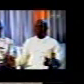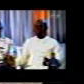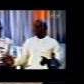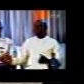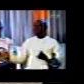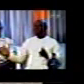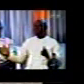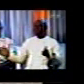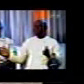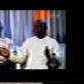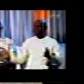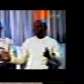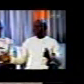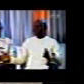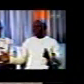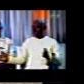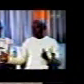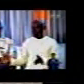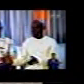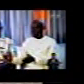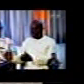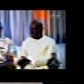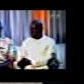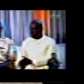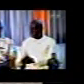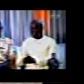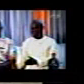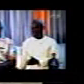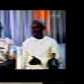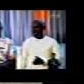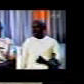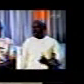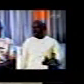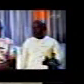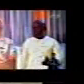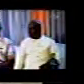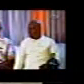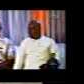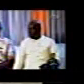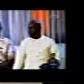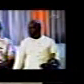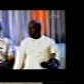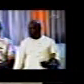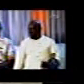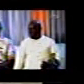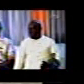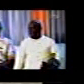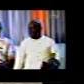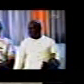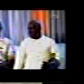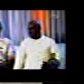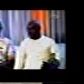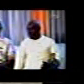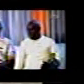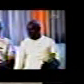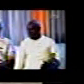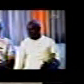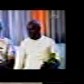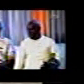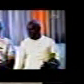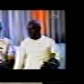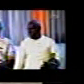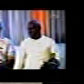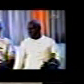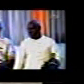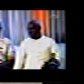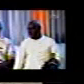the enemy, Lord, I can take action according to your power. In the name of Jesus Christ of Nazareth, and not my